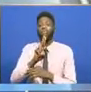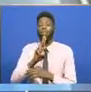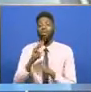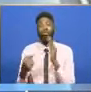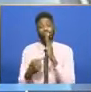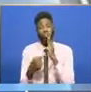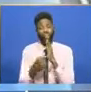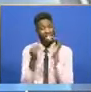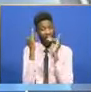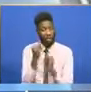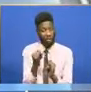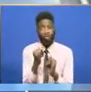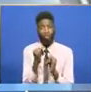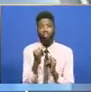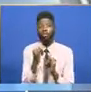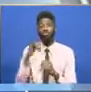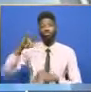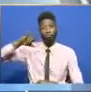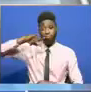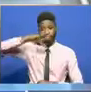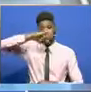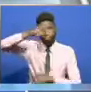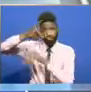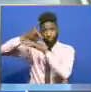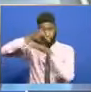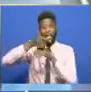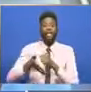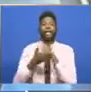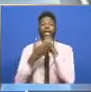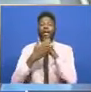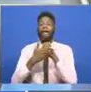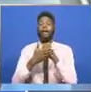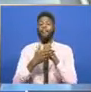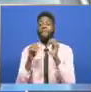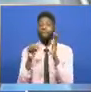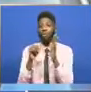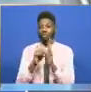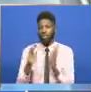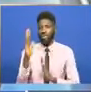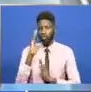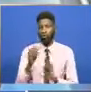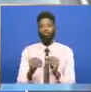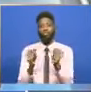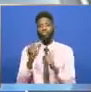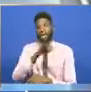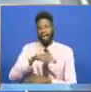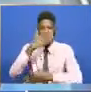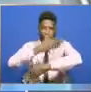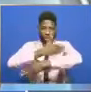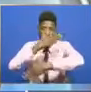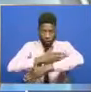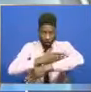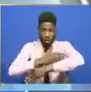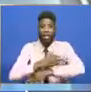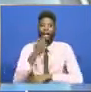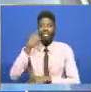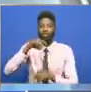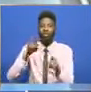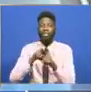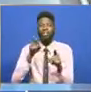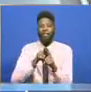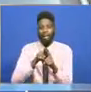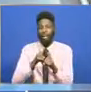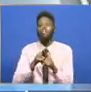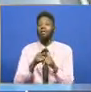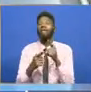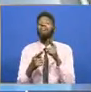drones, to curb insecurity challenges along the common border of Kitui and Tana River counties. Speaking at Ngutaani